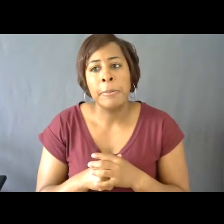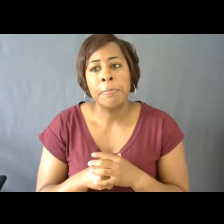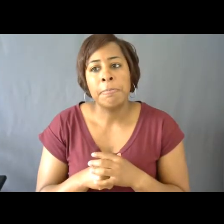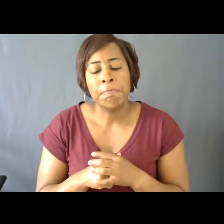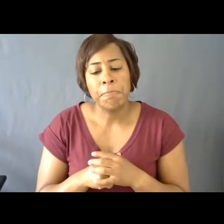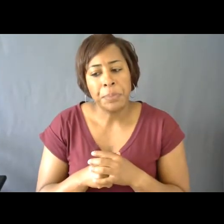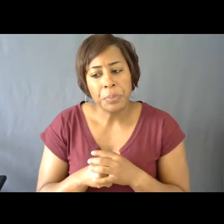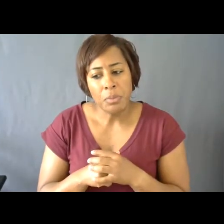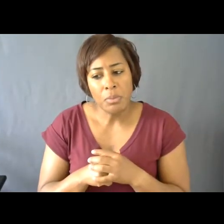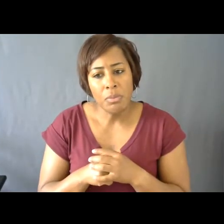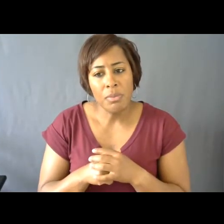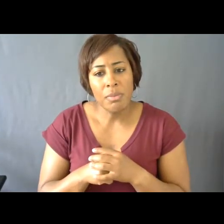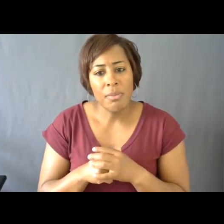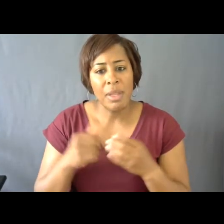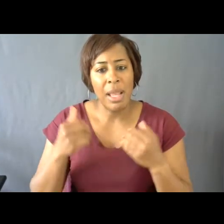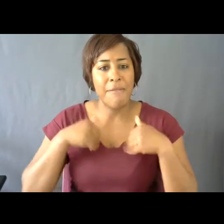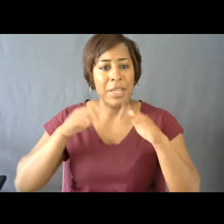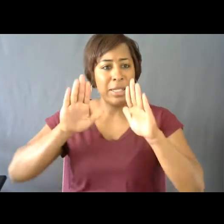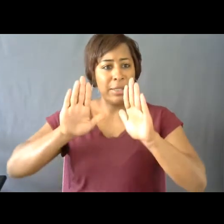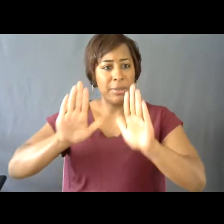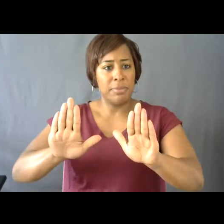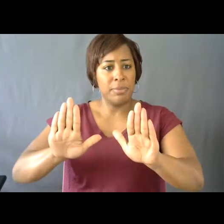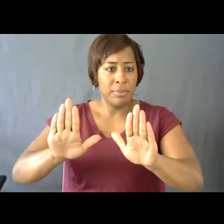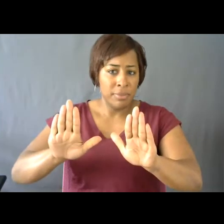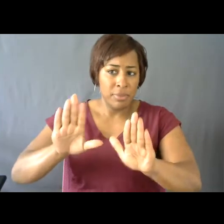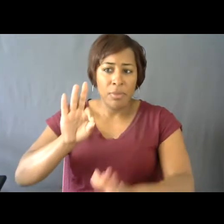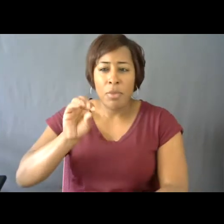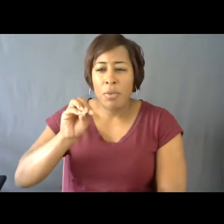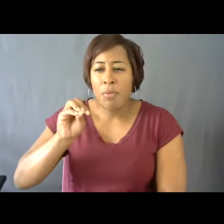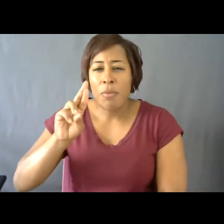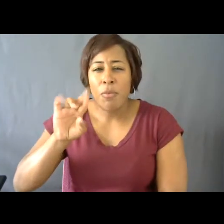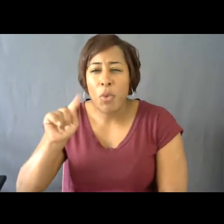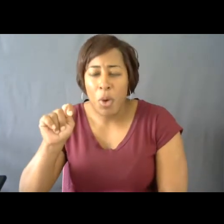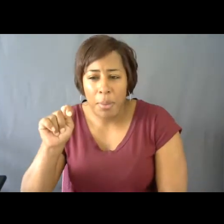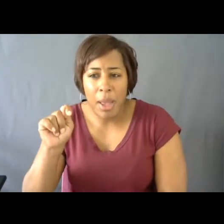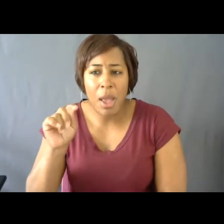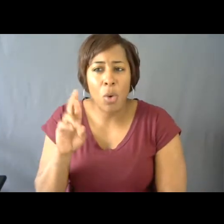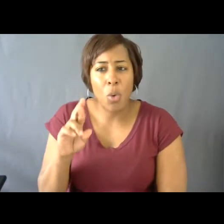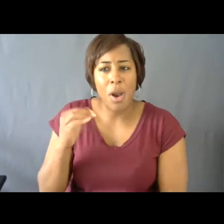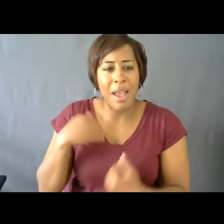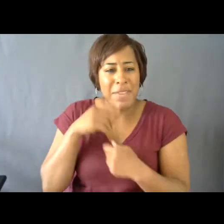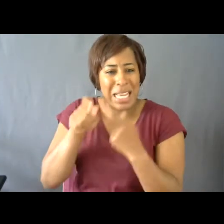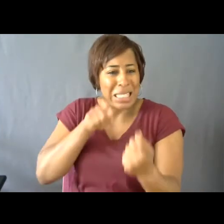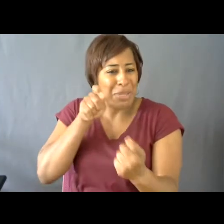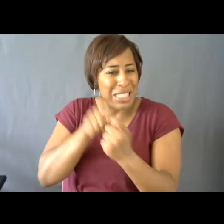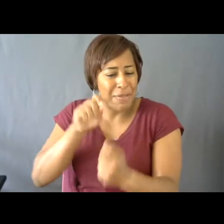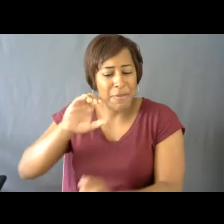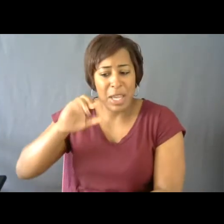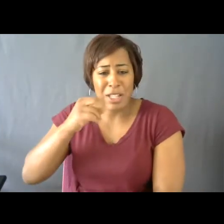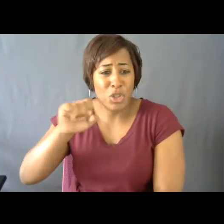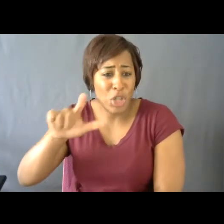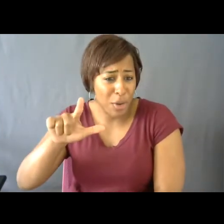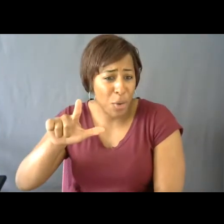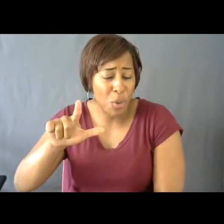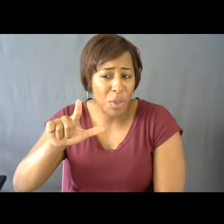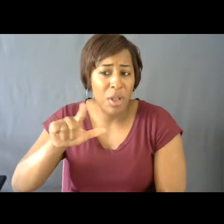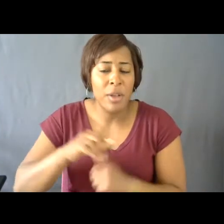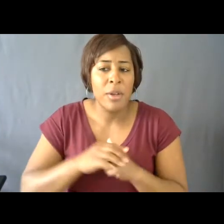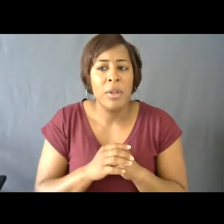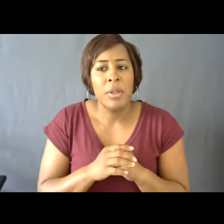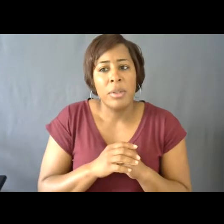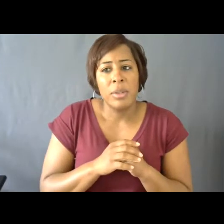getting a split screen format or something to a dedicated channel, it's going to come down, a lot of that's going to come down to